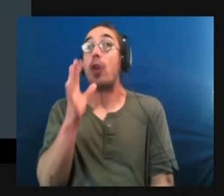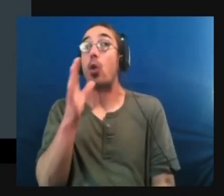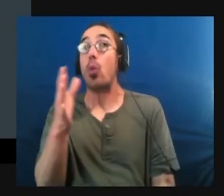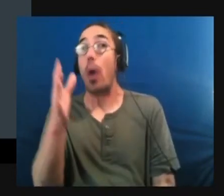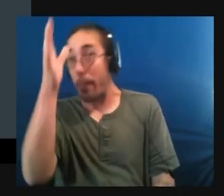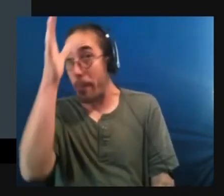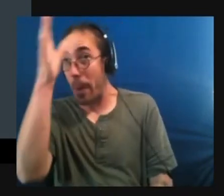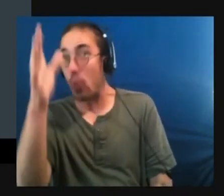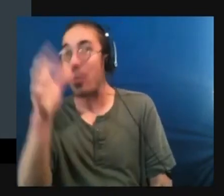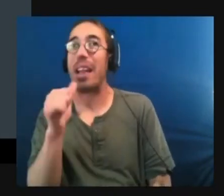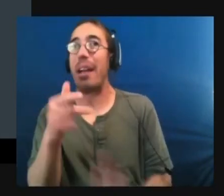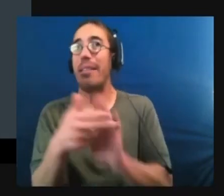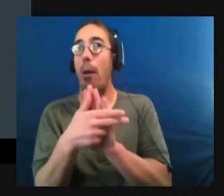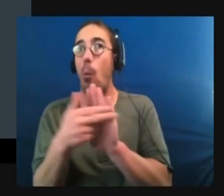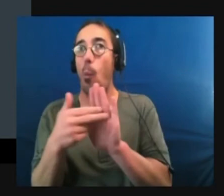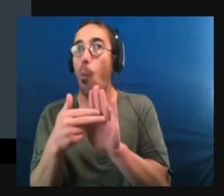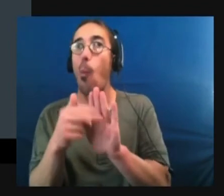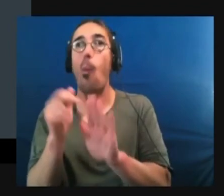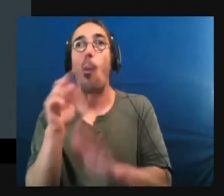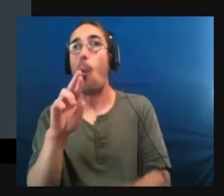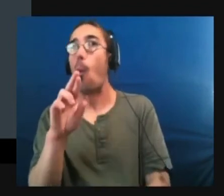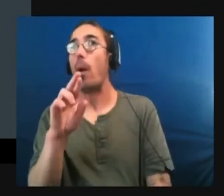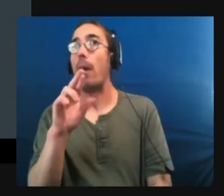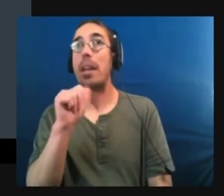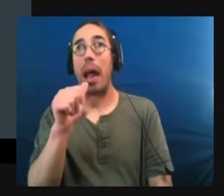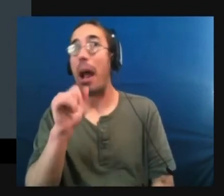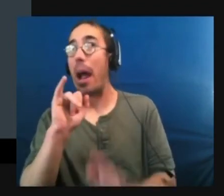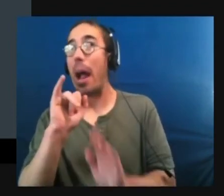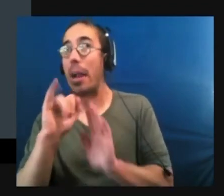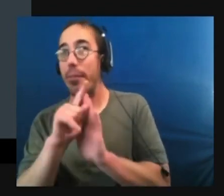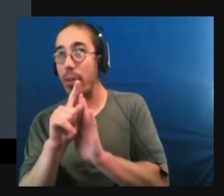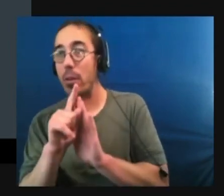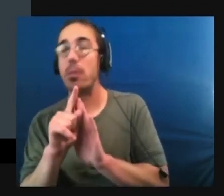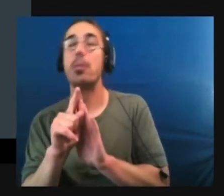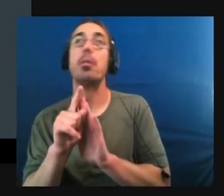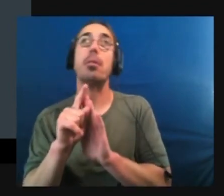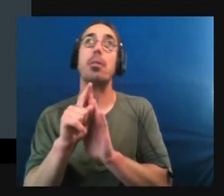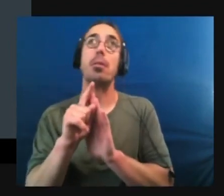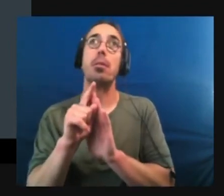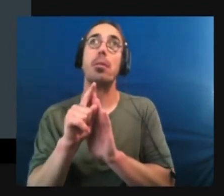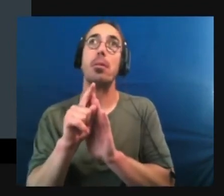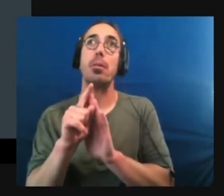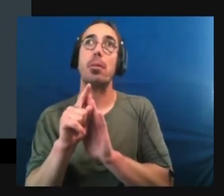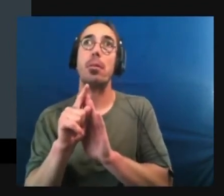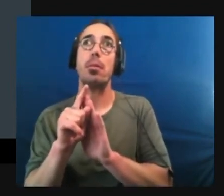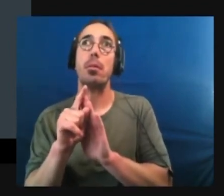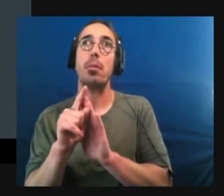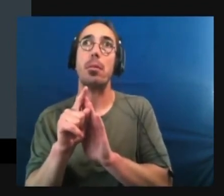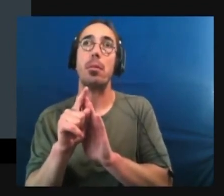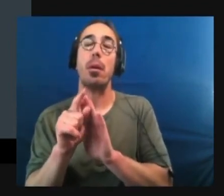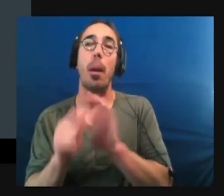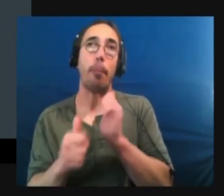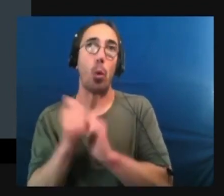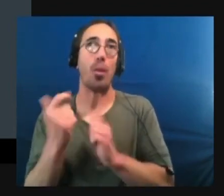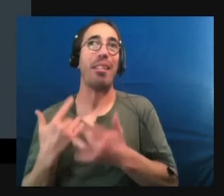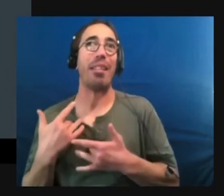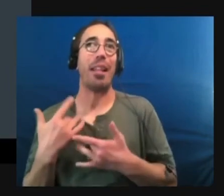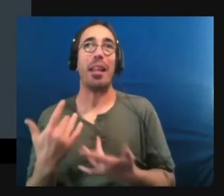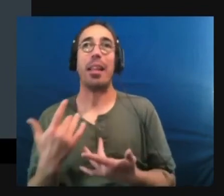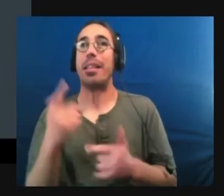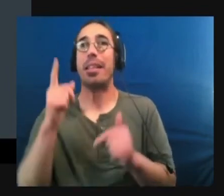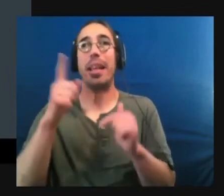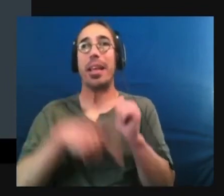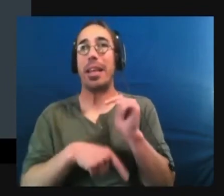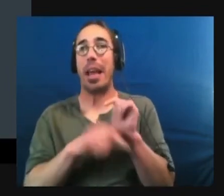or unidentified, they are most likely are not going to be able to ideate